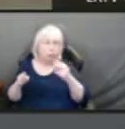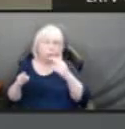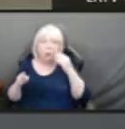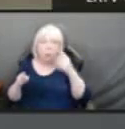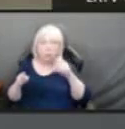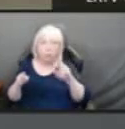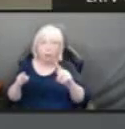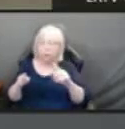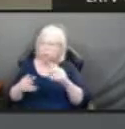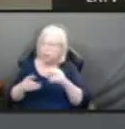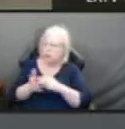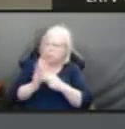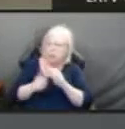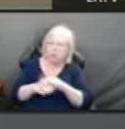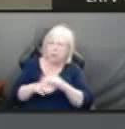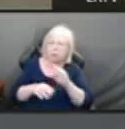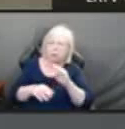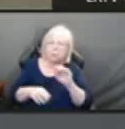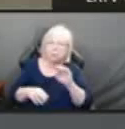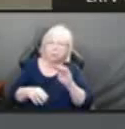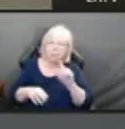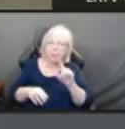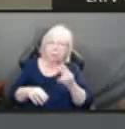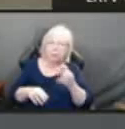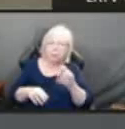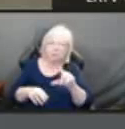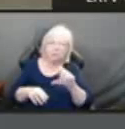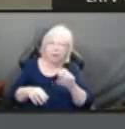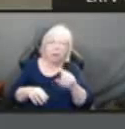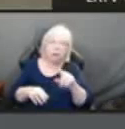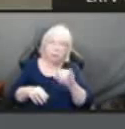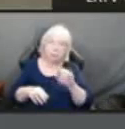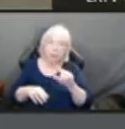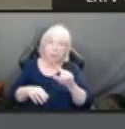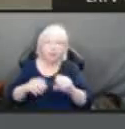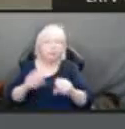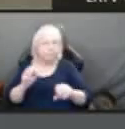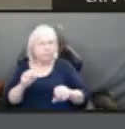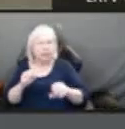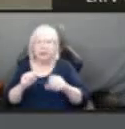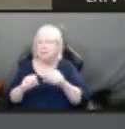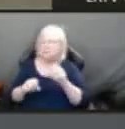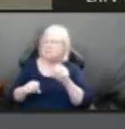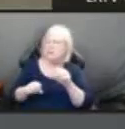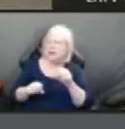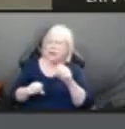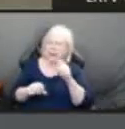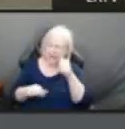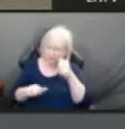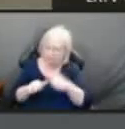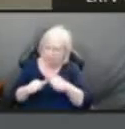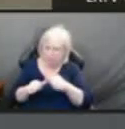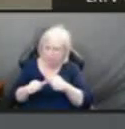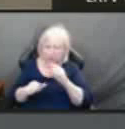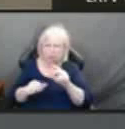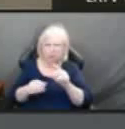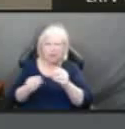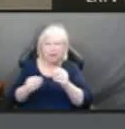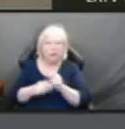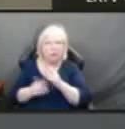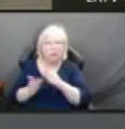On Mapleville Pike. Yes, there is. I think if, I can't remember if it was on the land use plan previously, but there is a mobile home